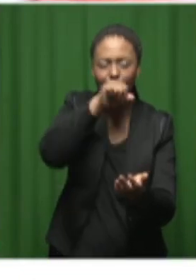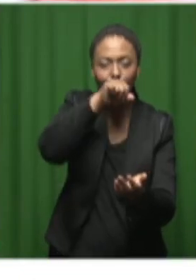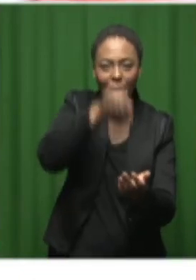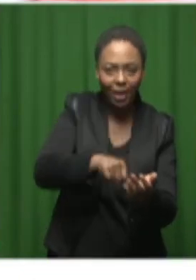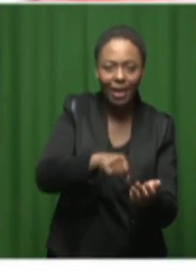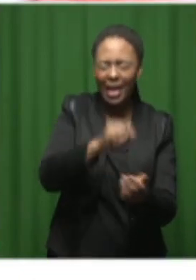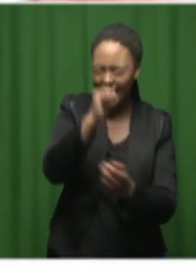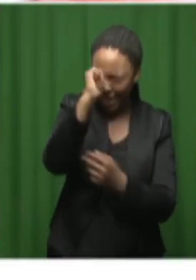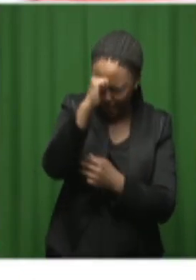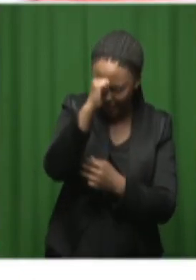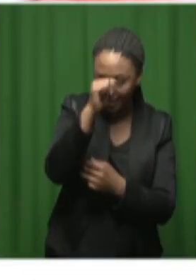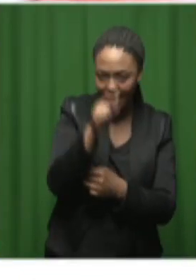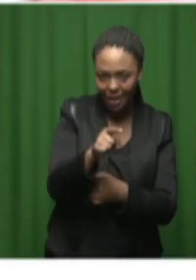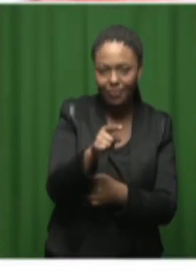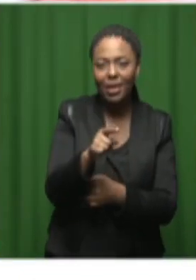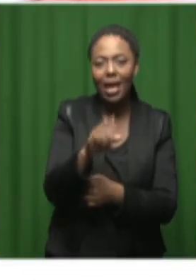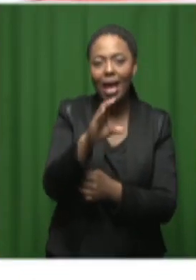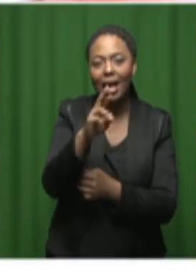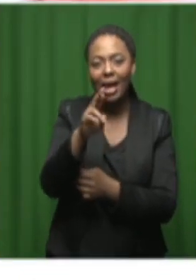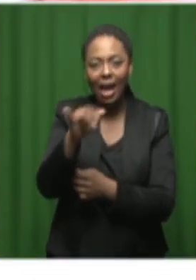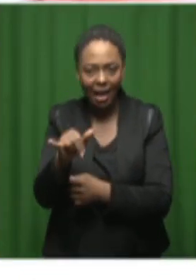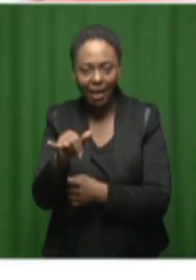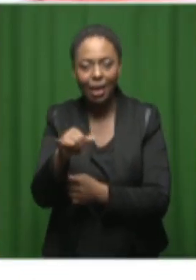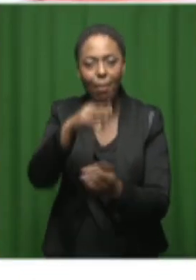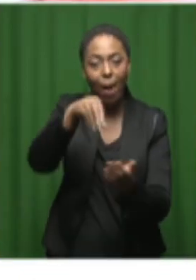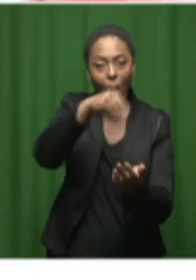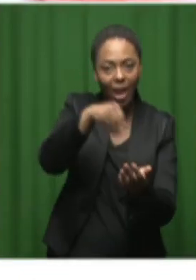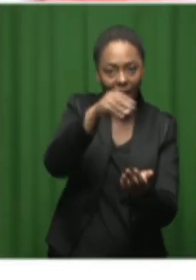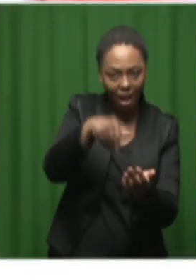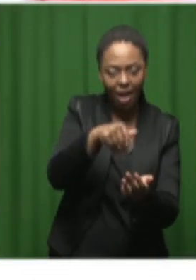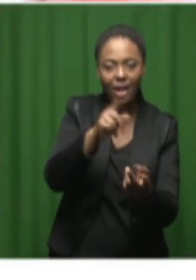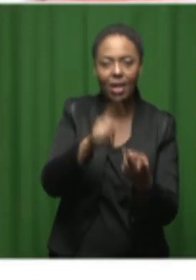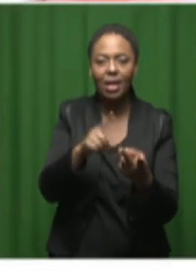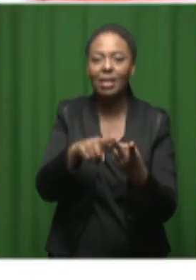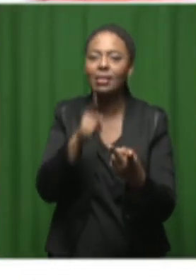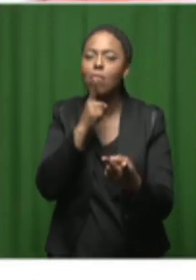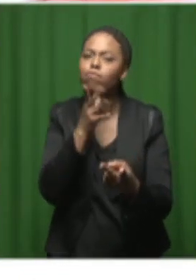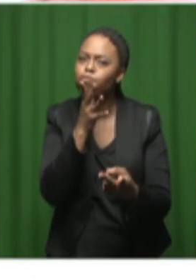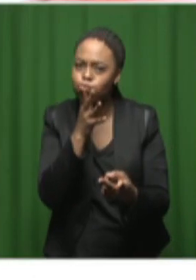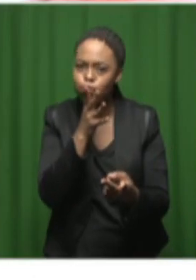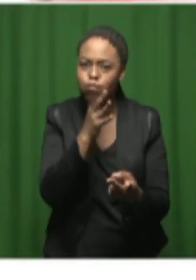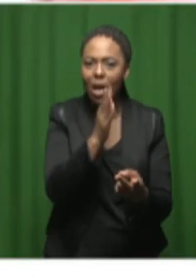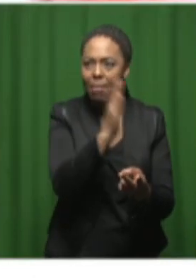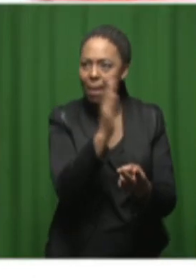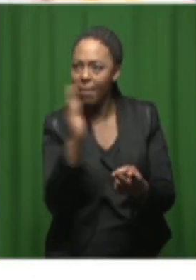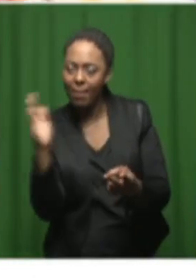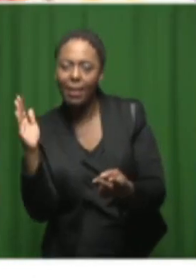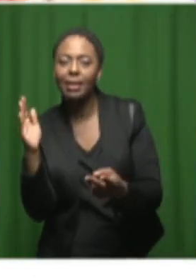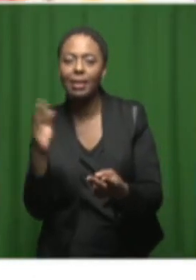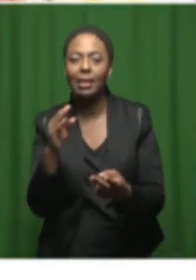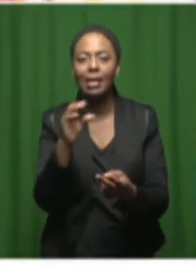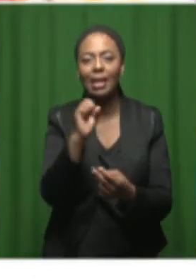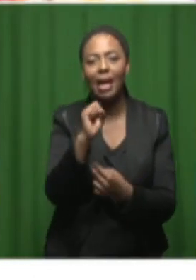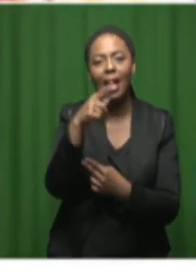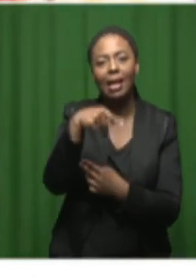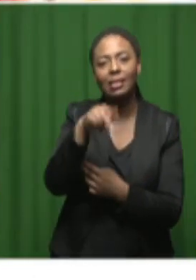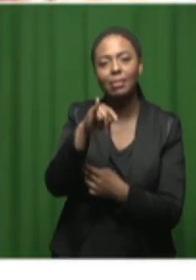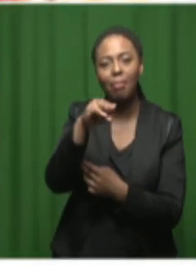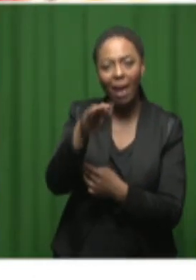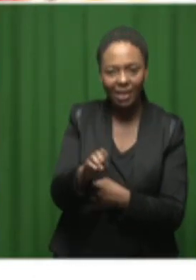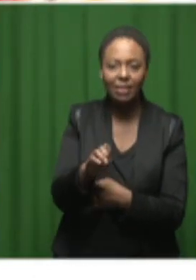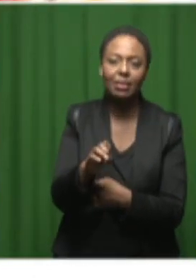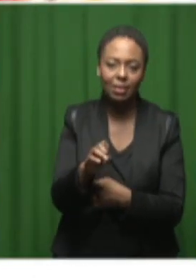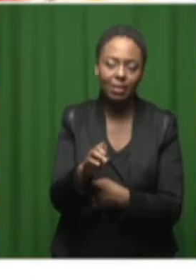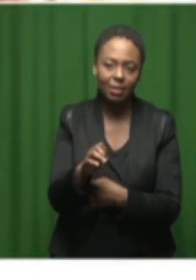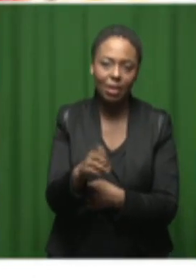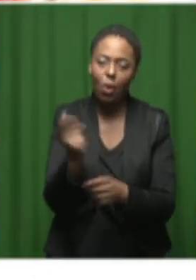Indian cuisine. So curry powder and a whole lot of spices. But curry powder needs to be in my cupboard. I can't